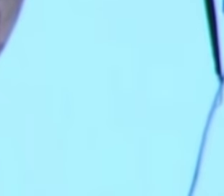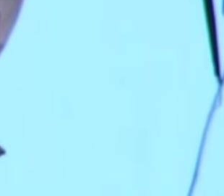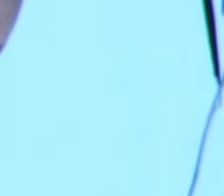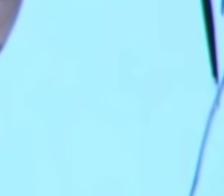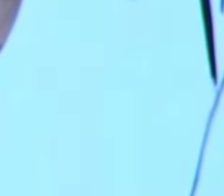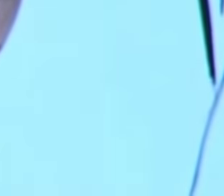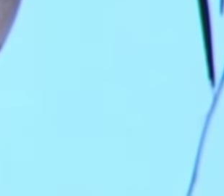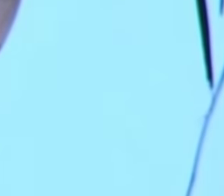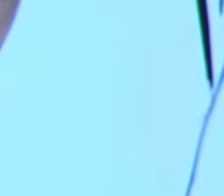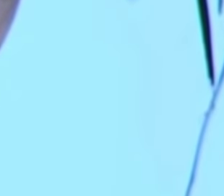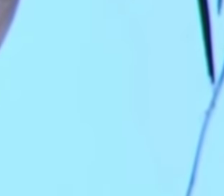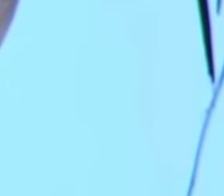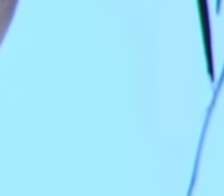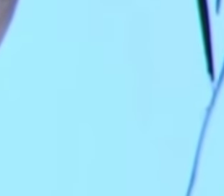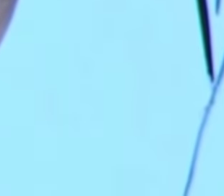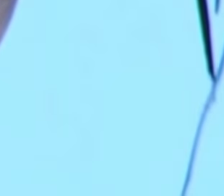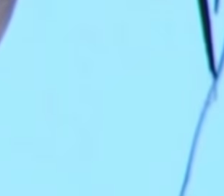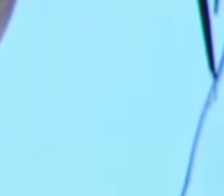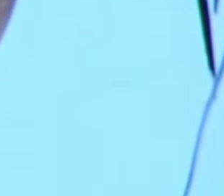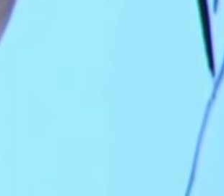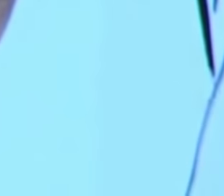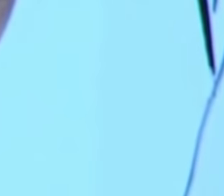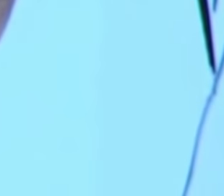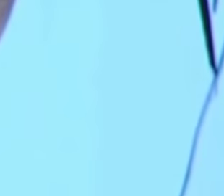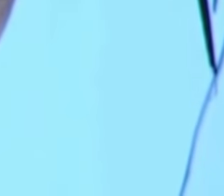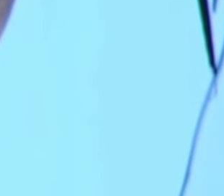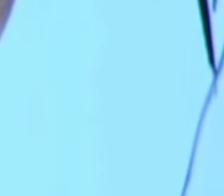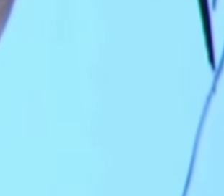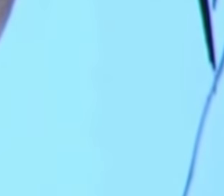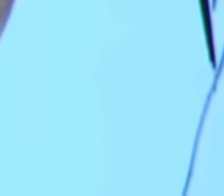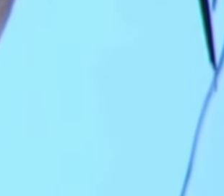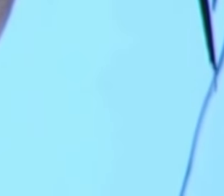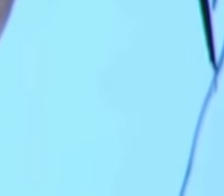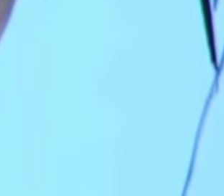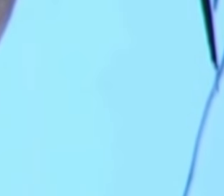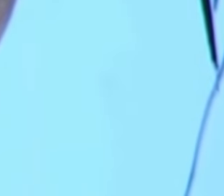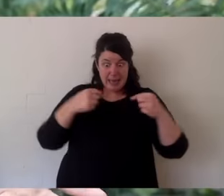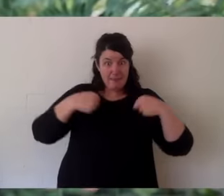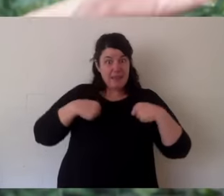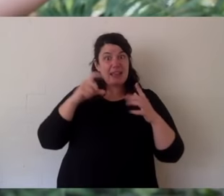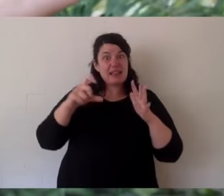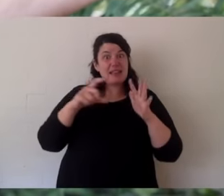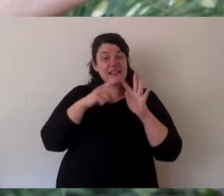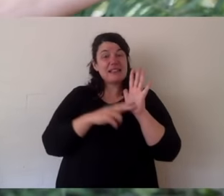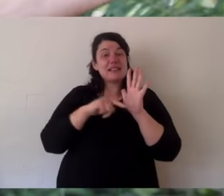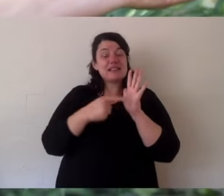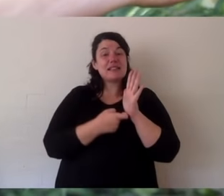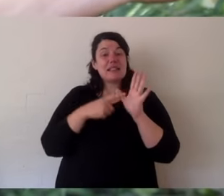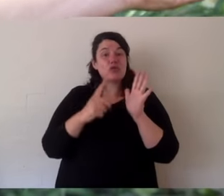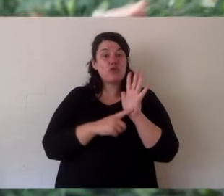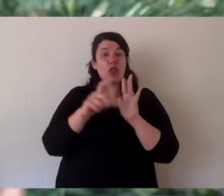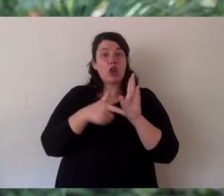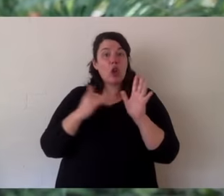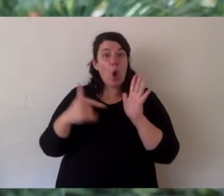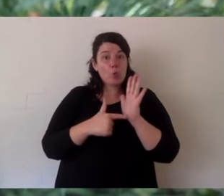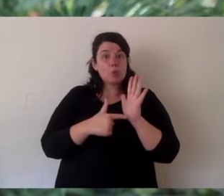still blends them into the tree. It's interesting that in some major cities, like near me on the central coast,